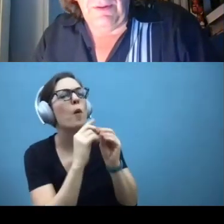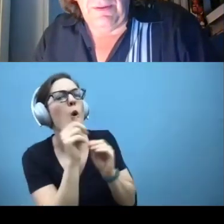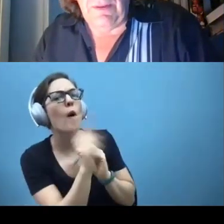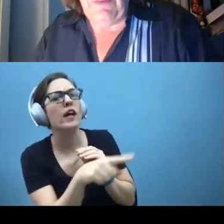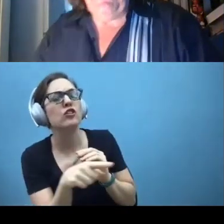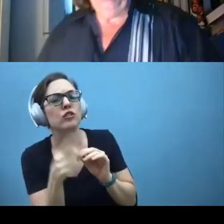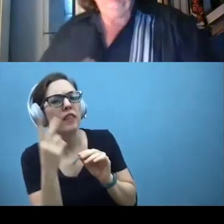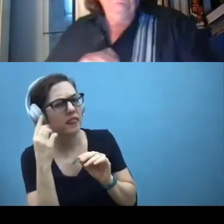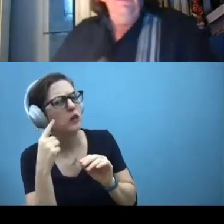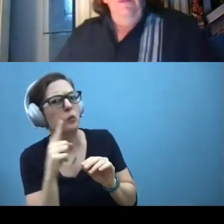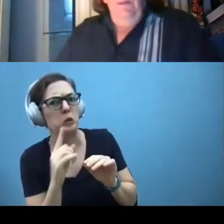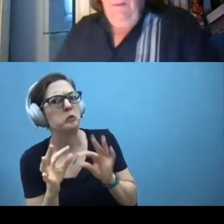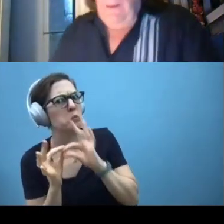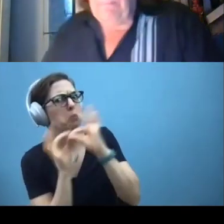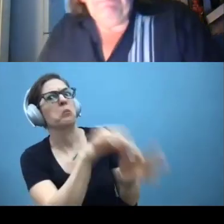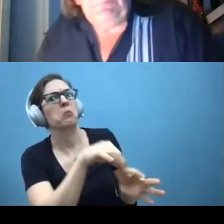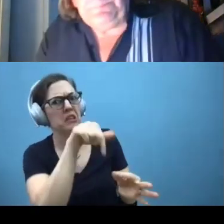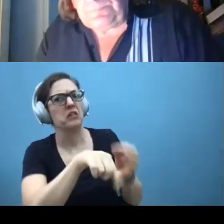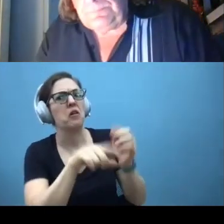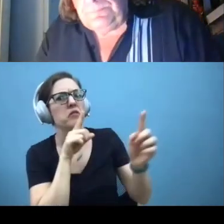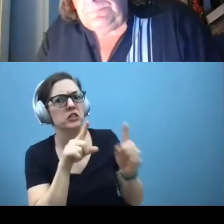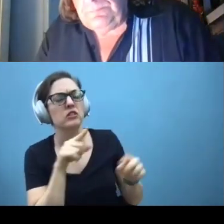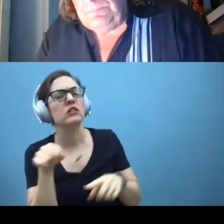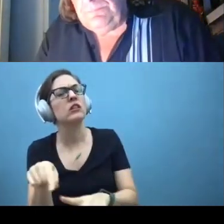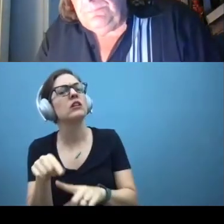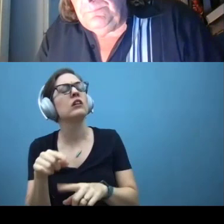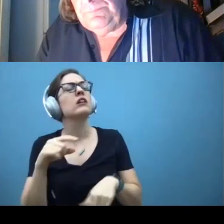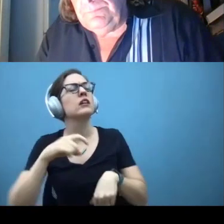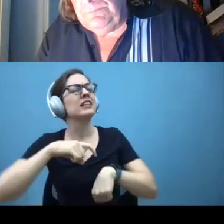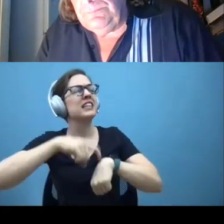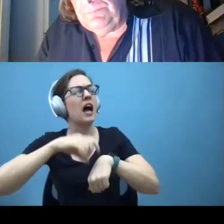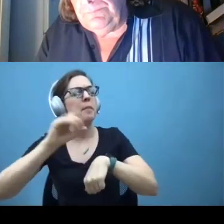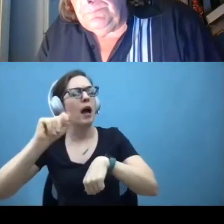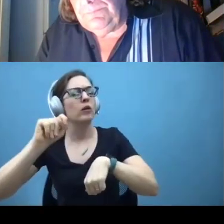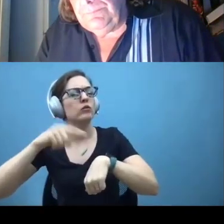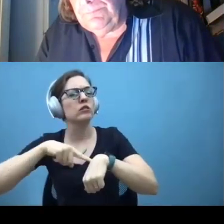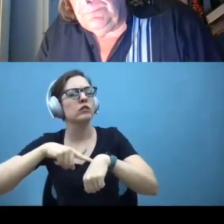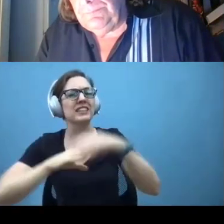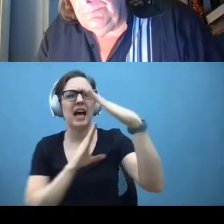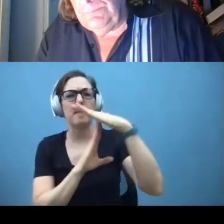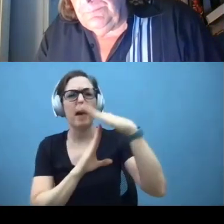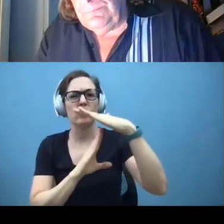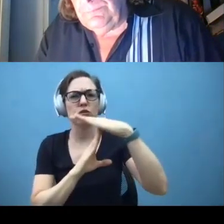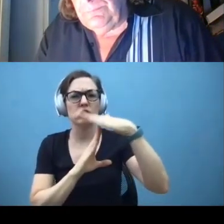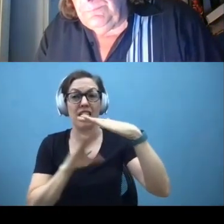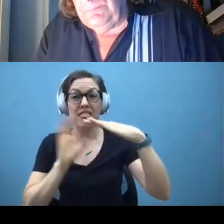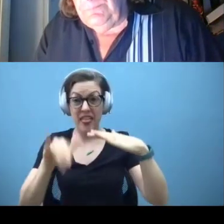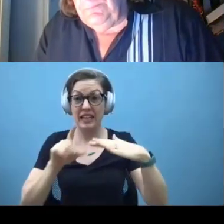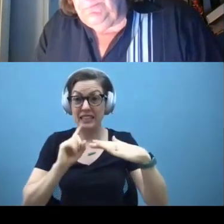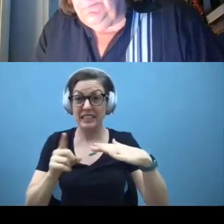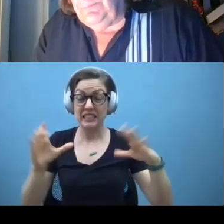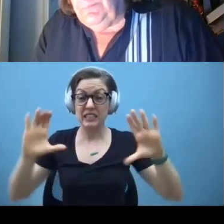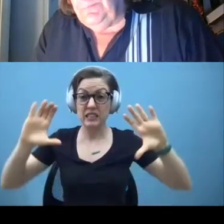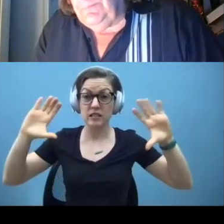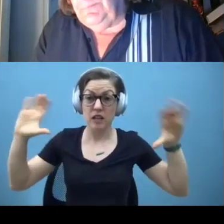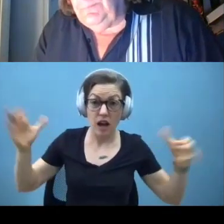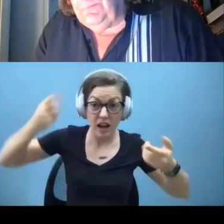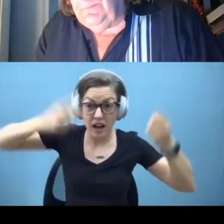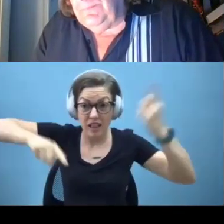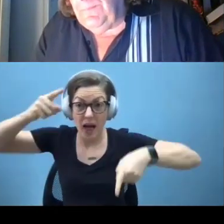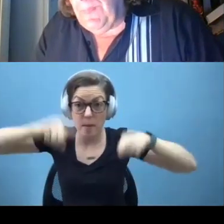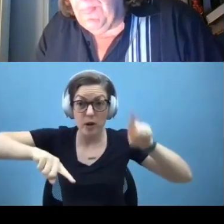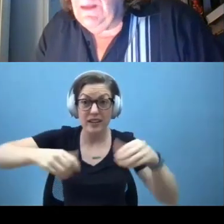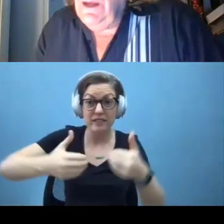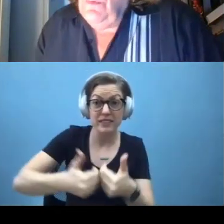really relevant to this conversation. Yep. Is a timeout a collaborative separation? Is that something that would be considered